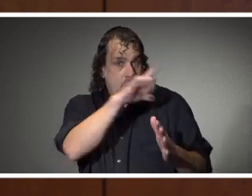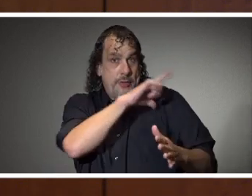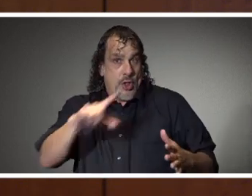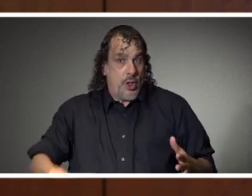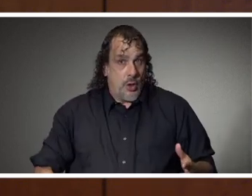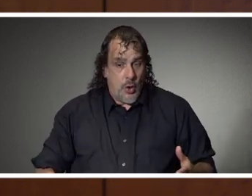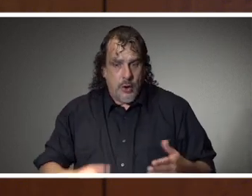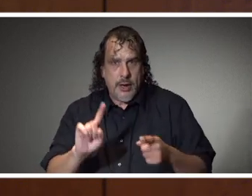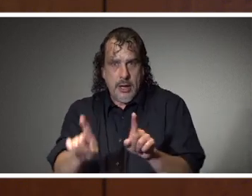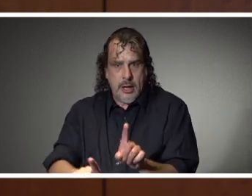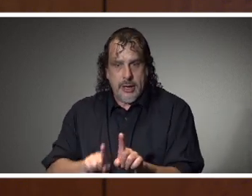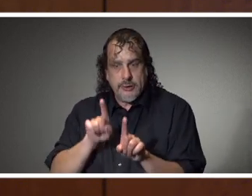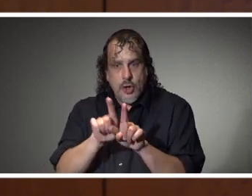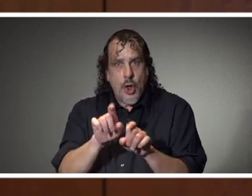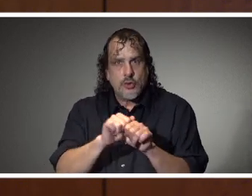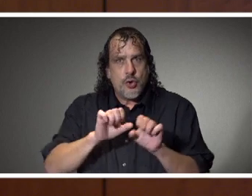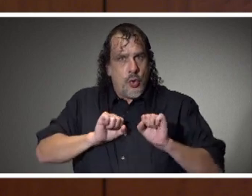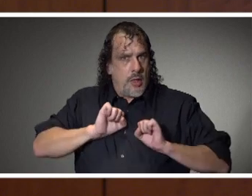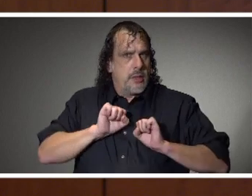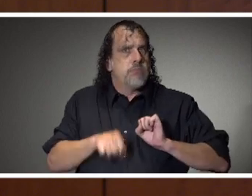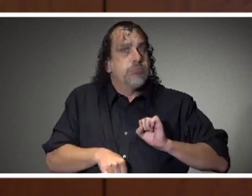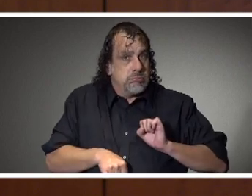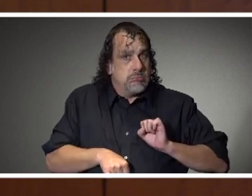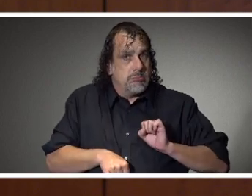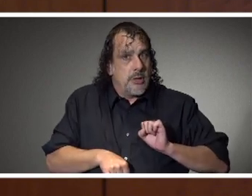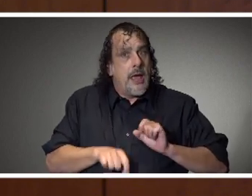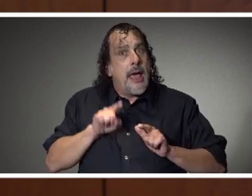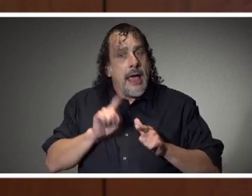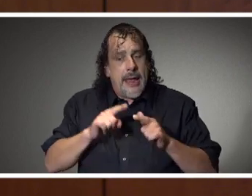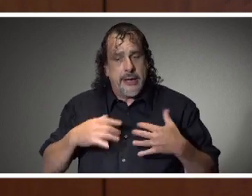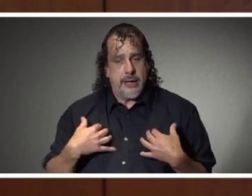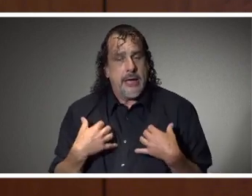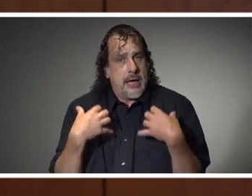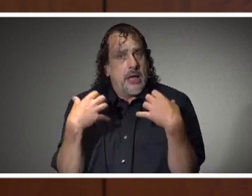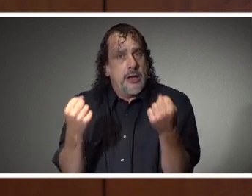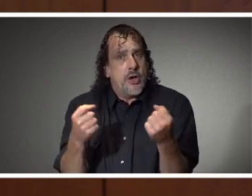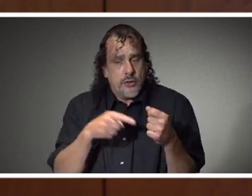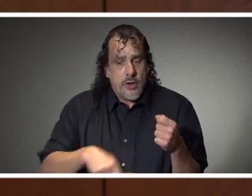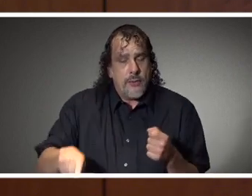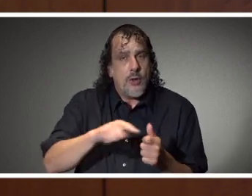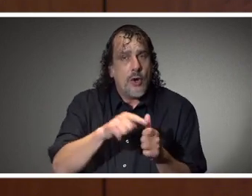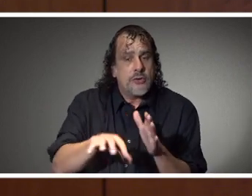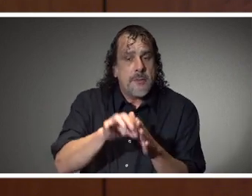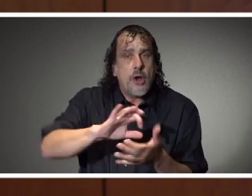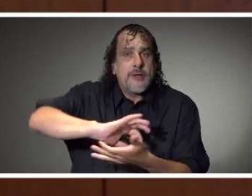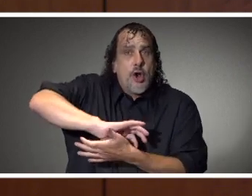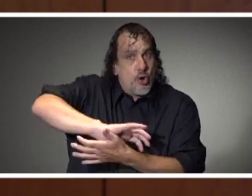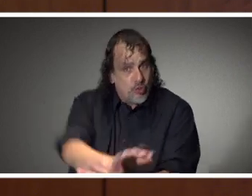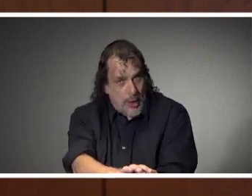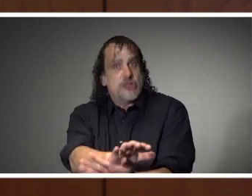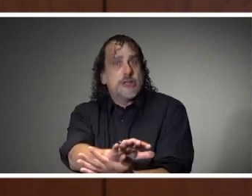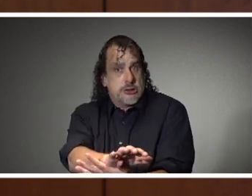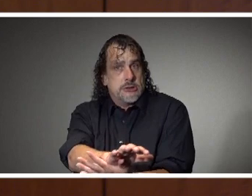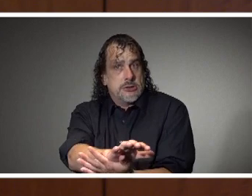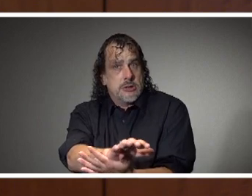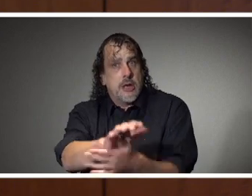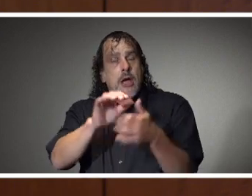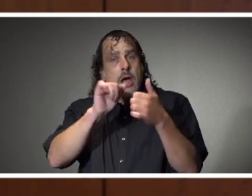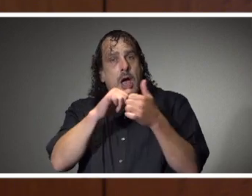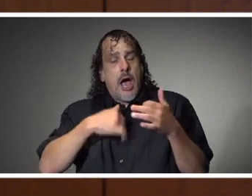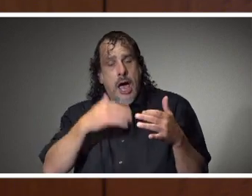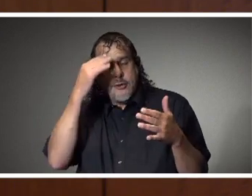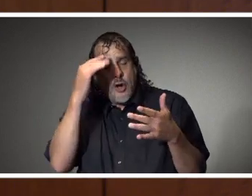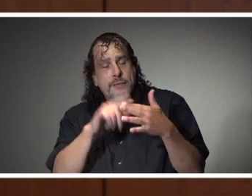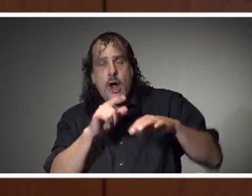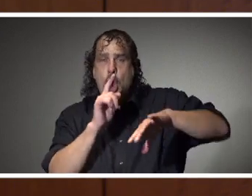is close to the brokenhearted, and He rescues those whose spirits are crushed." I'm reminded there are seasons in life